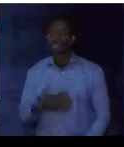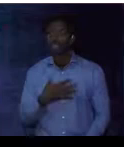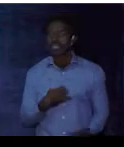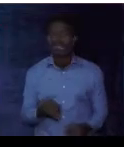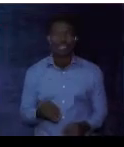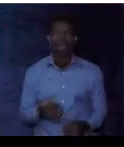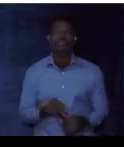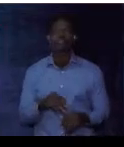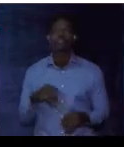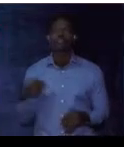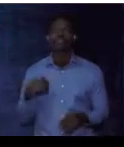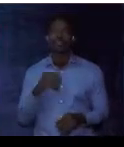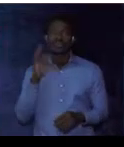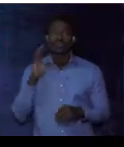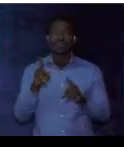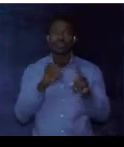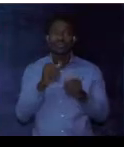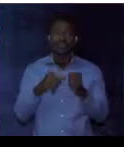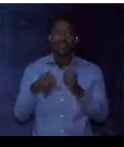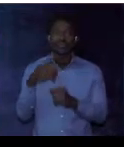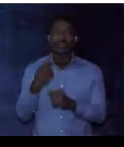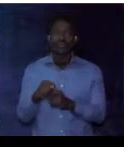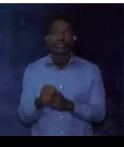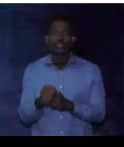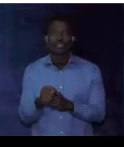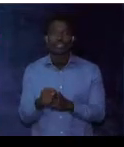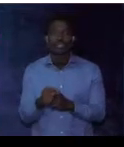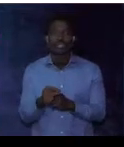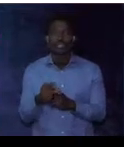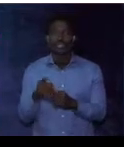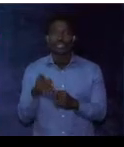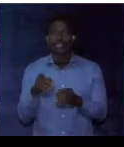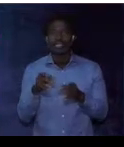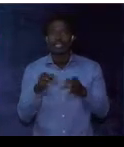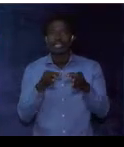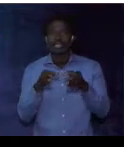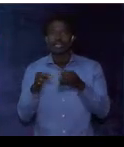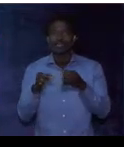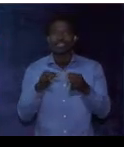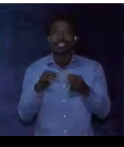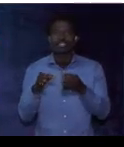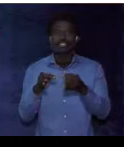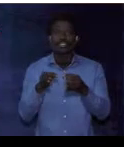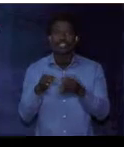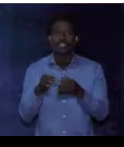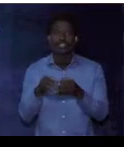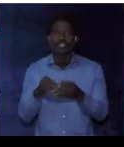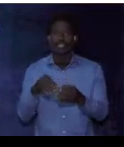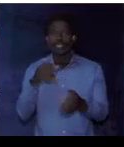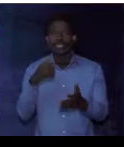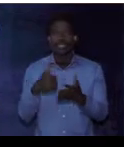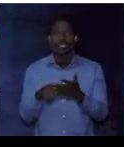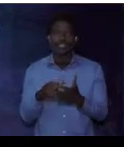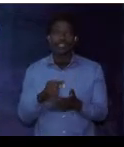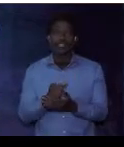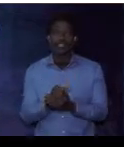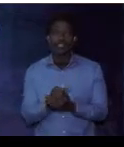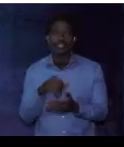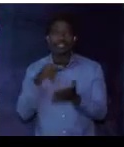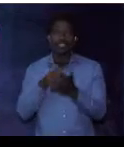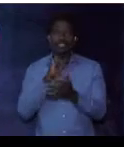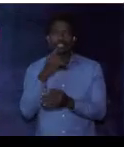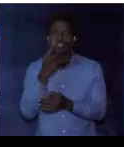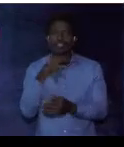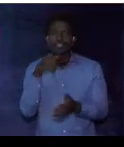Then, leaving descriptive essay, we will talk about the expository essay. Expository